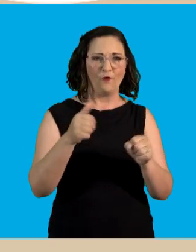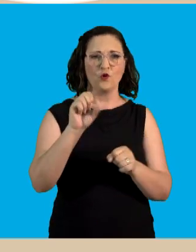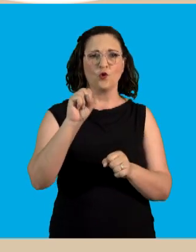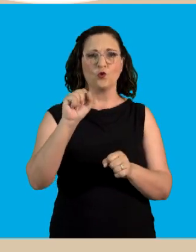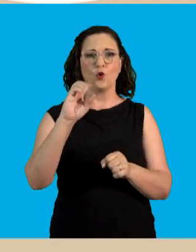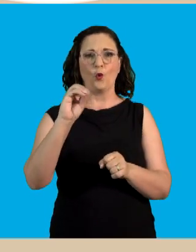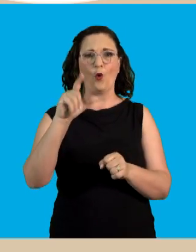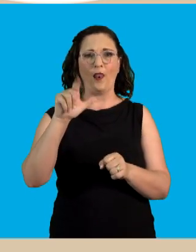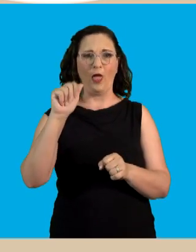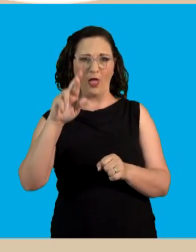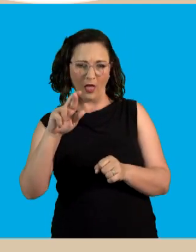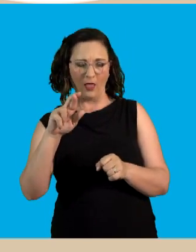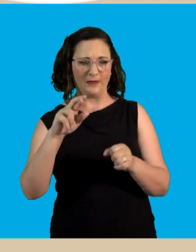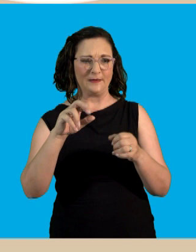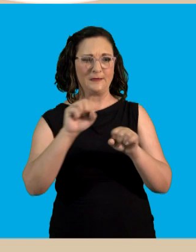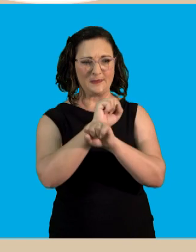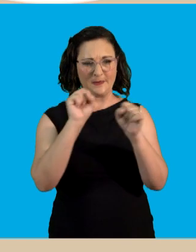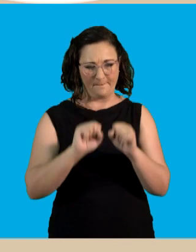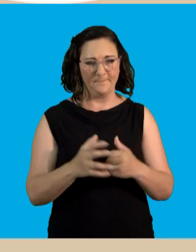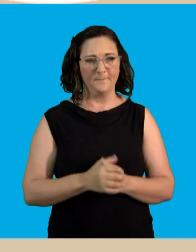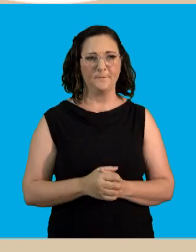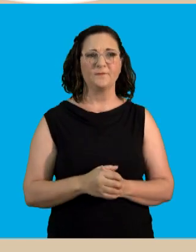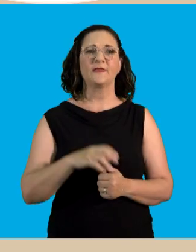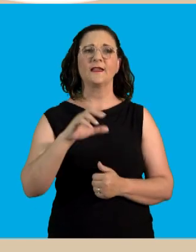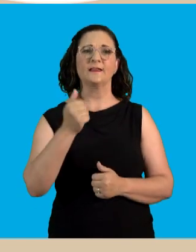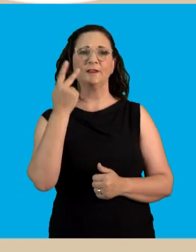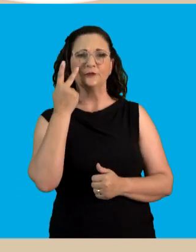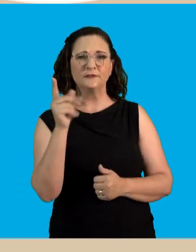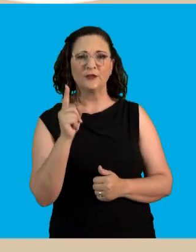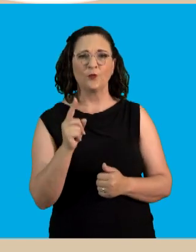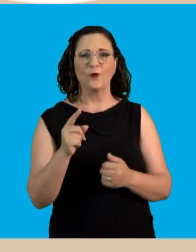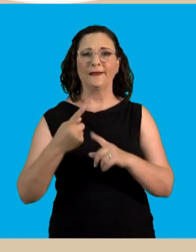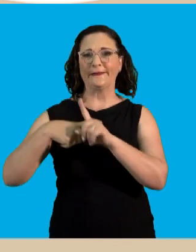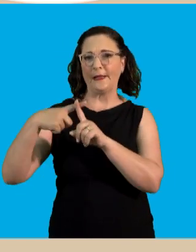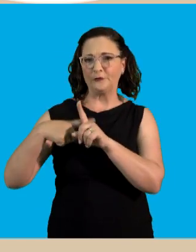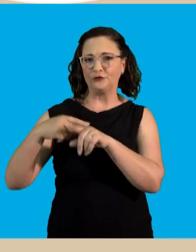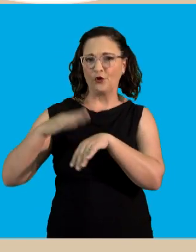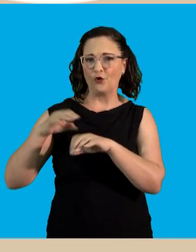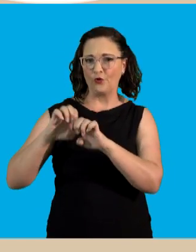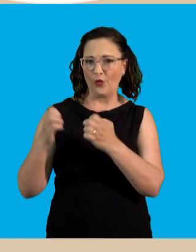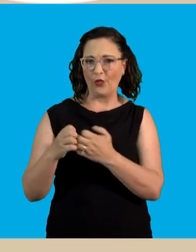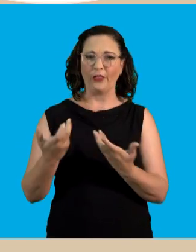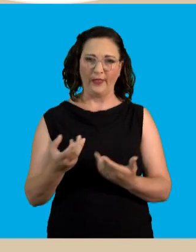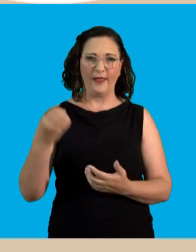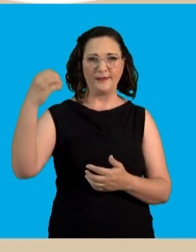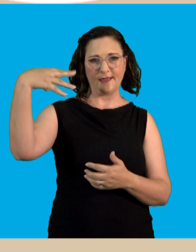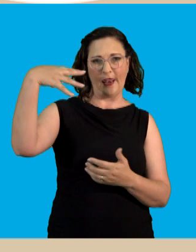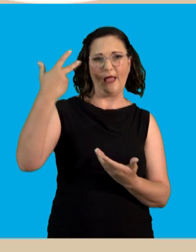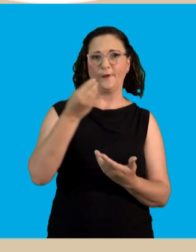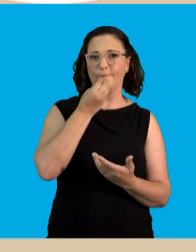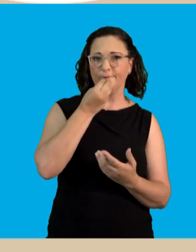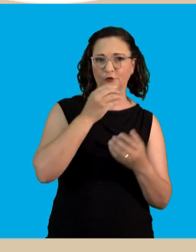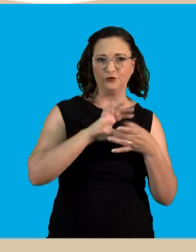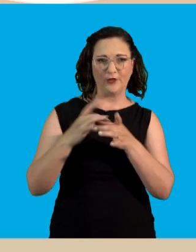the solar system. Two, the temperatures on Earth. And three, the sunlight and the food chain. And lastly,